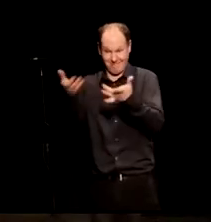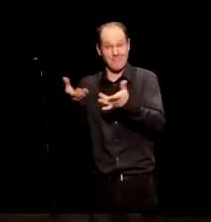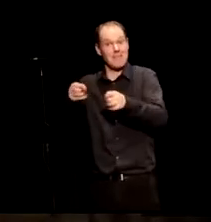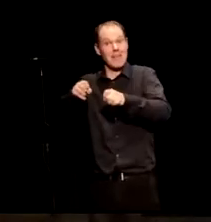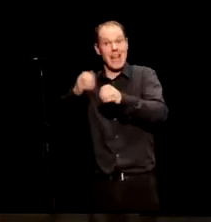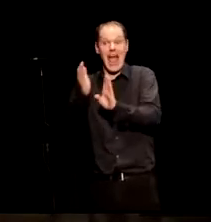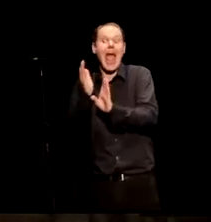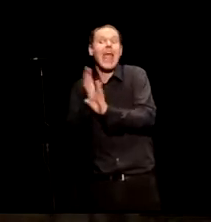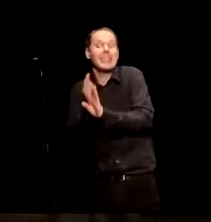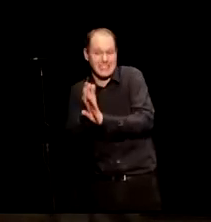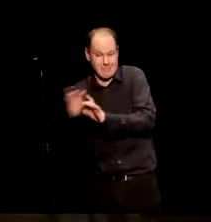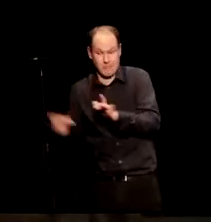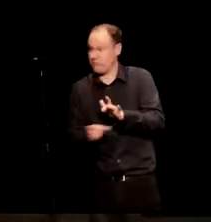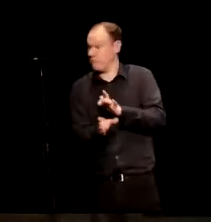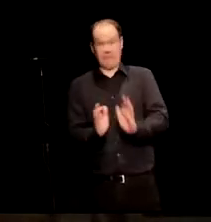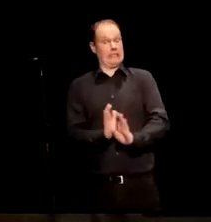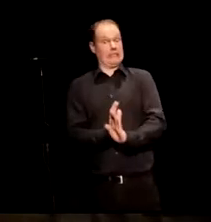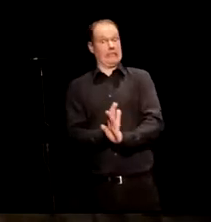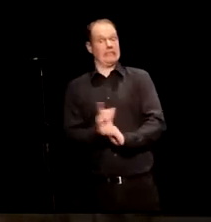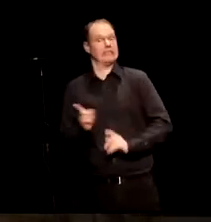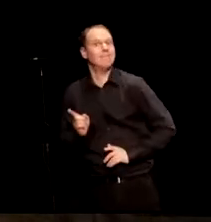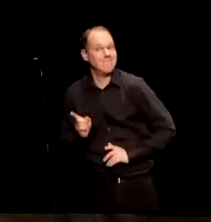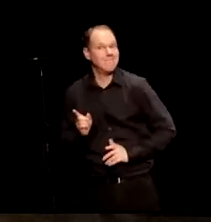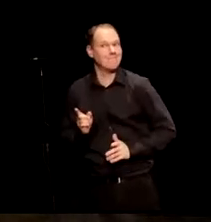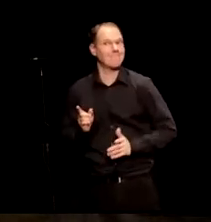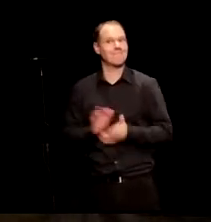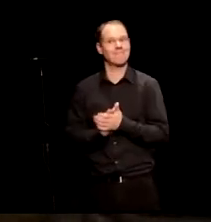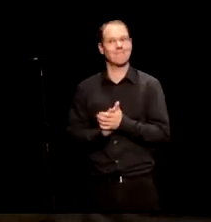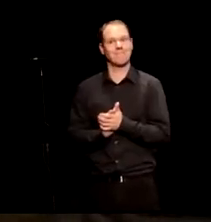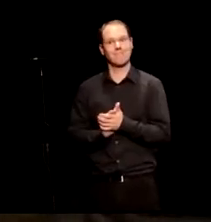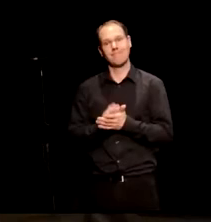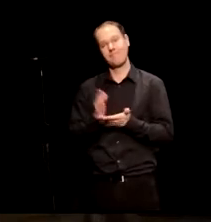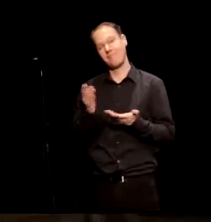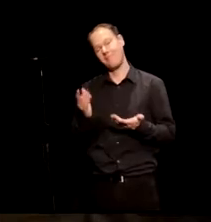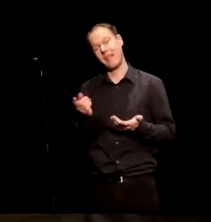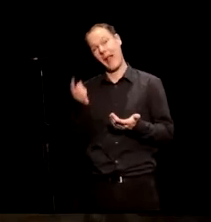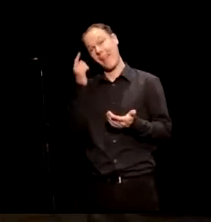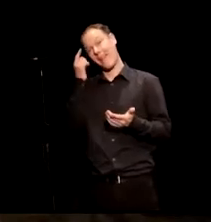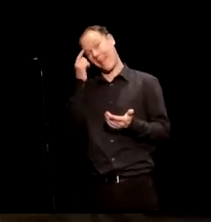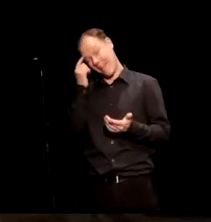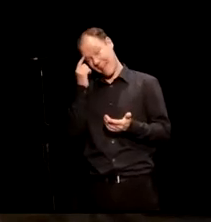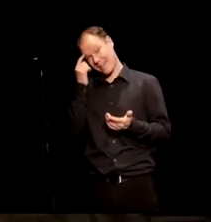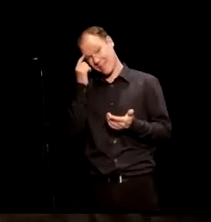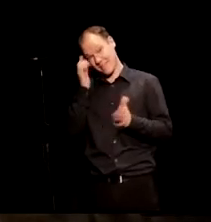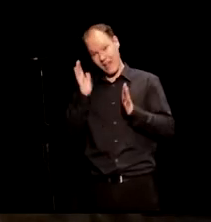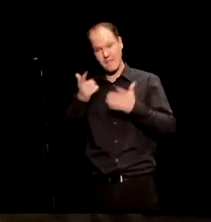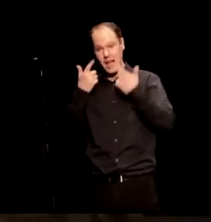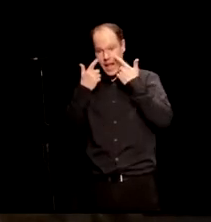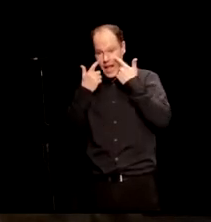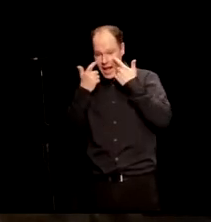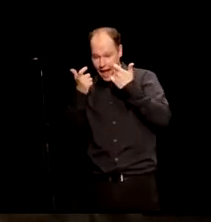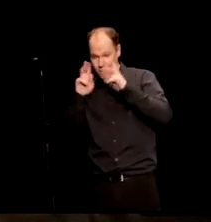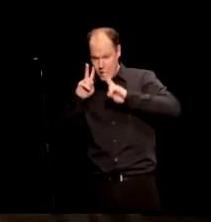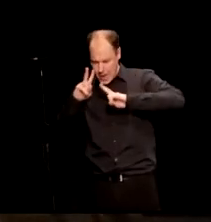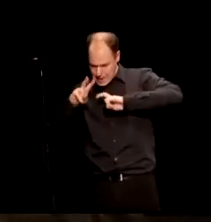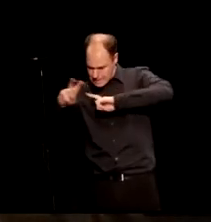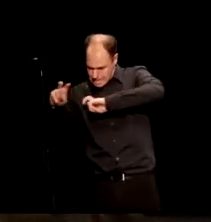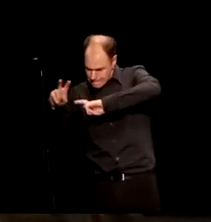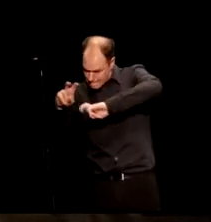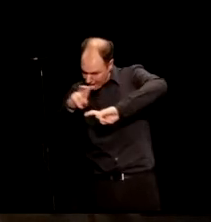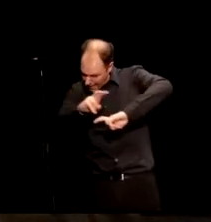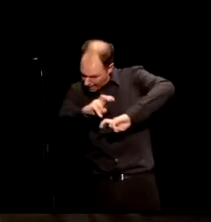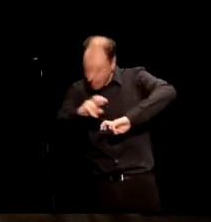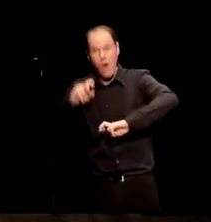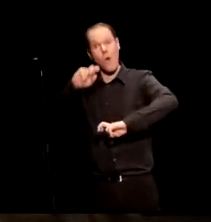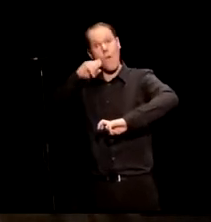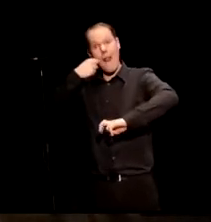from himself, as it were. So, I think by careful search, you will very likely find